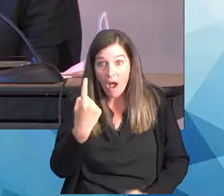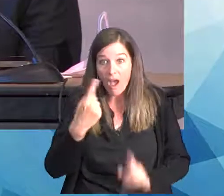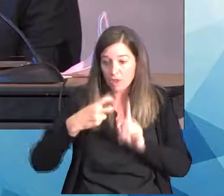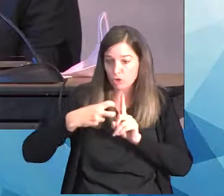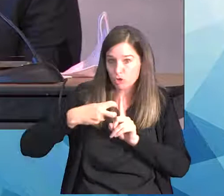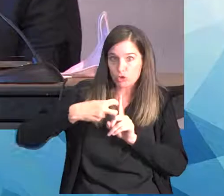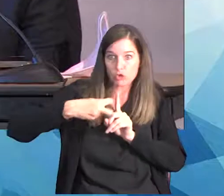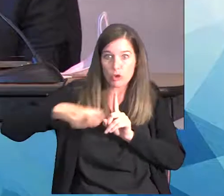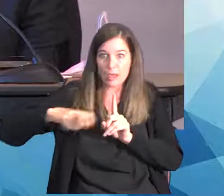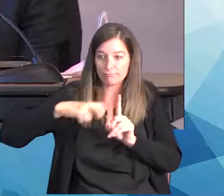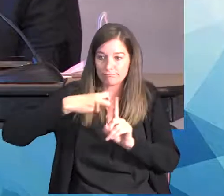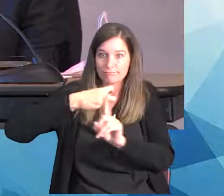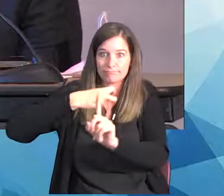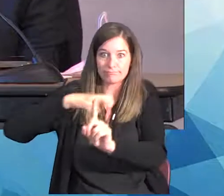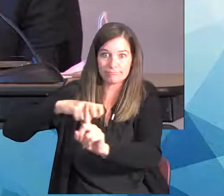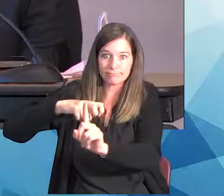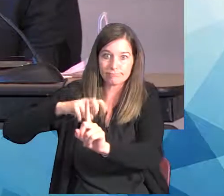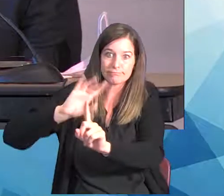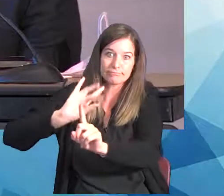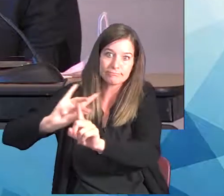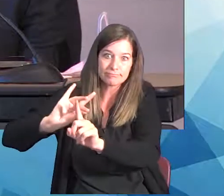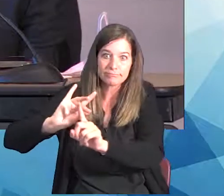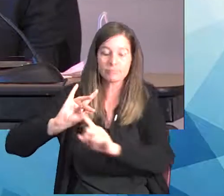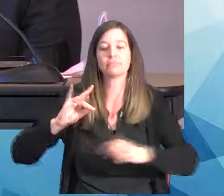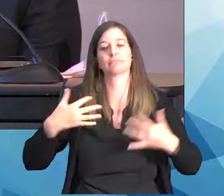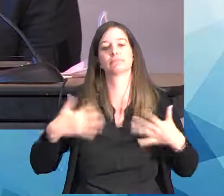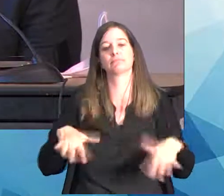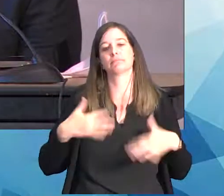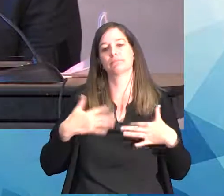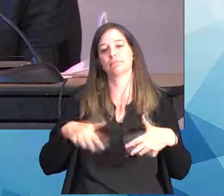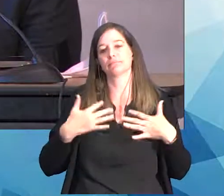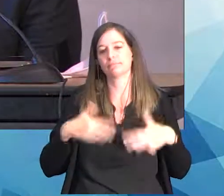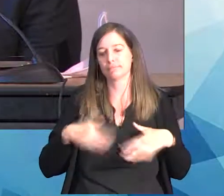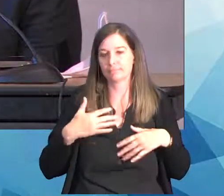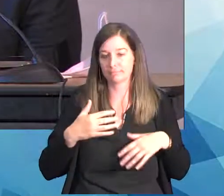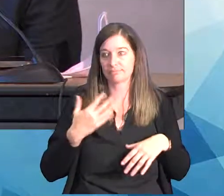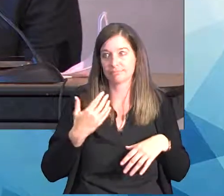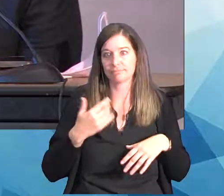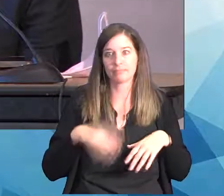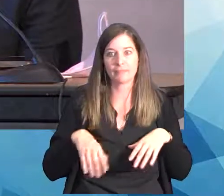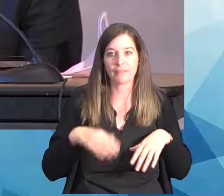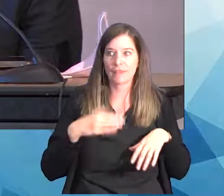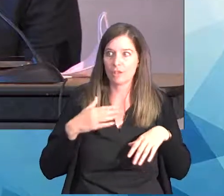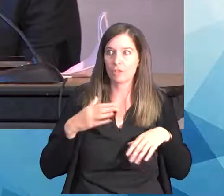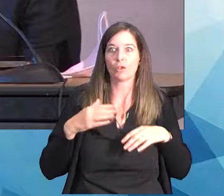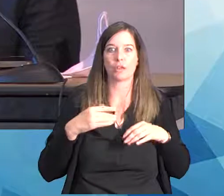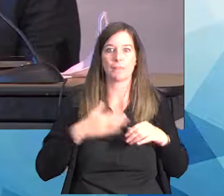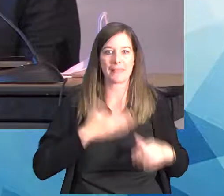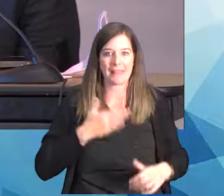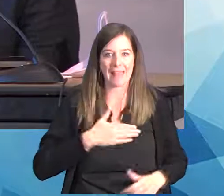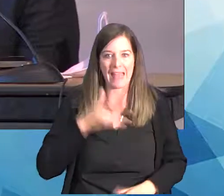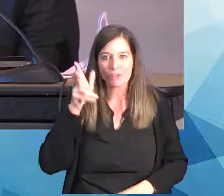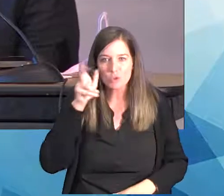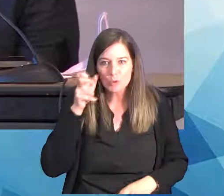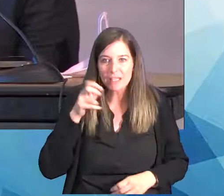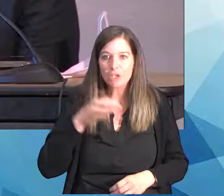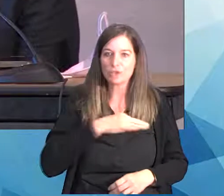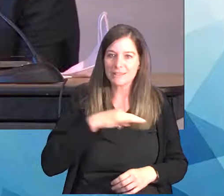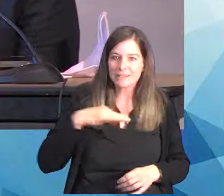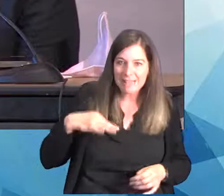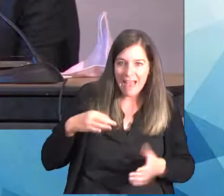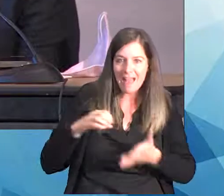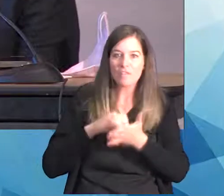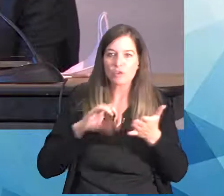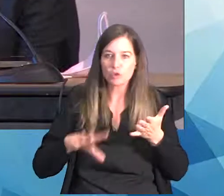to school and staff are able to come to work and be very safe in that regard. I think that's really important that